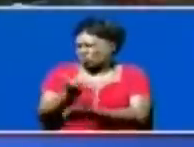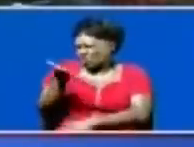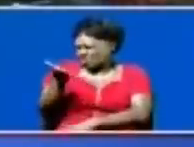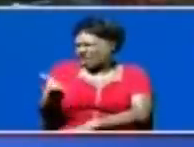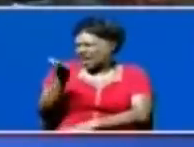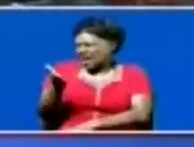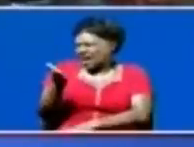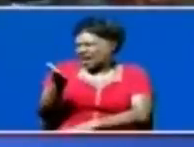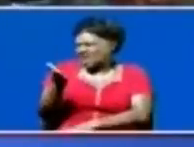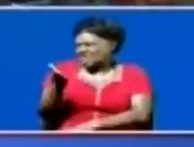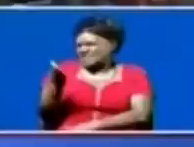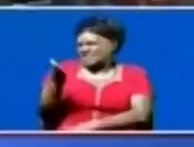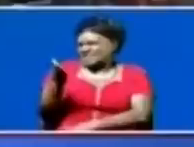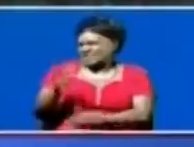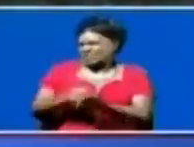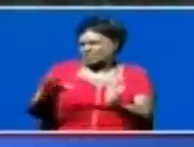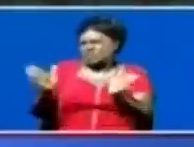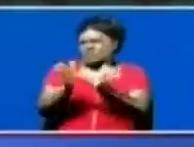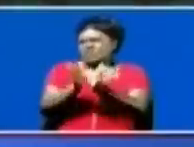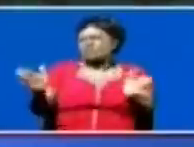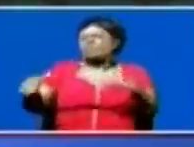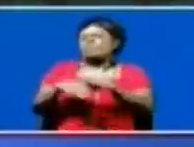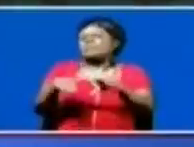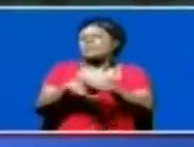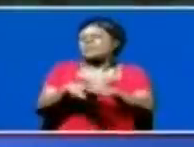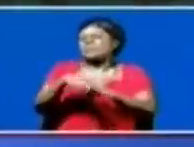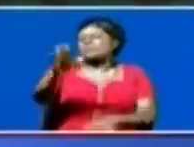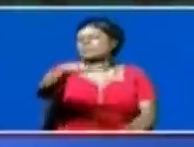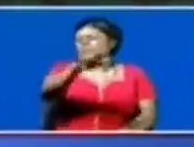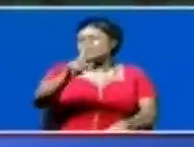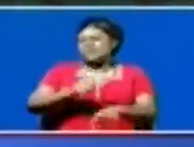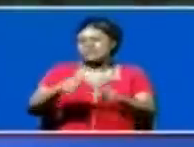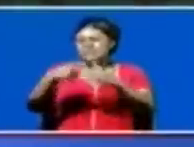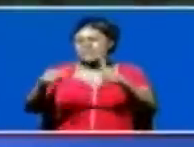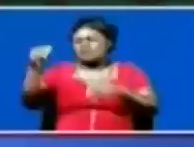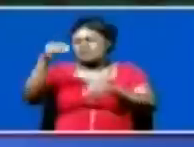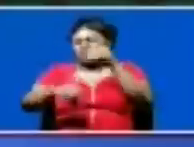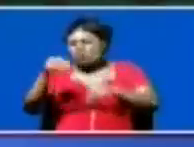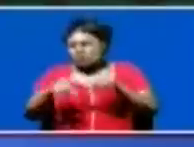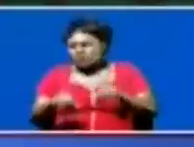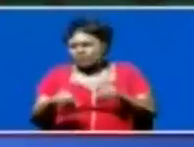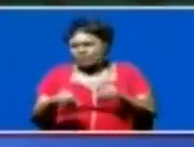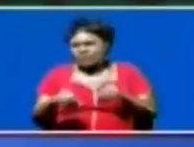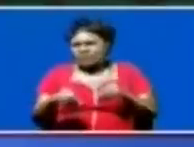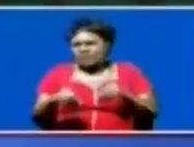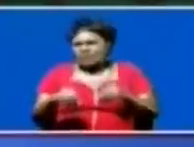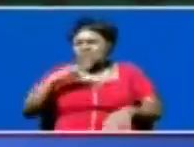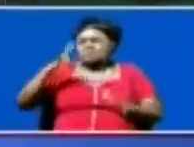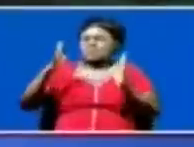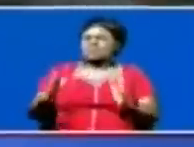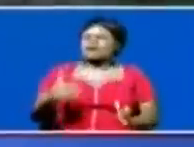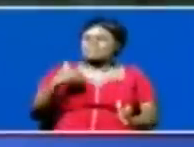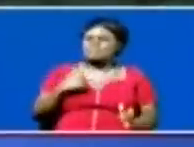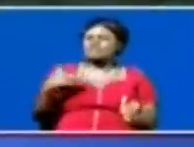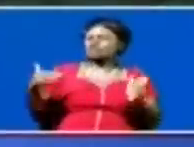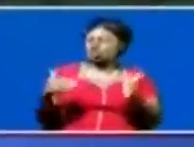is that discounted from the general membership of the plenary when we started with the vote? Mr. Speaker, sir, I will leave for